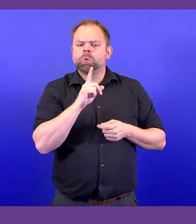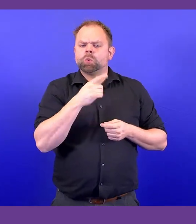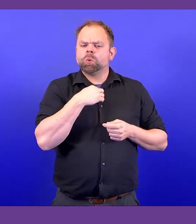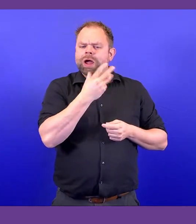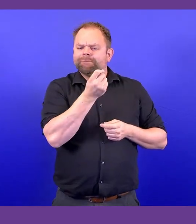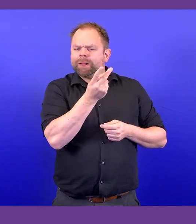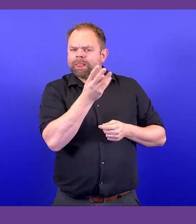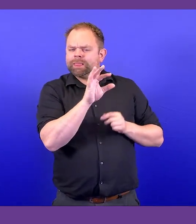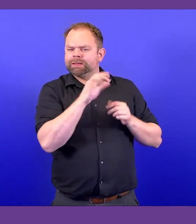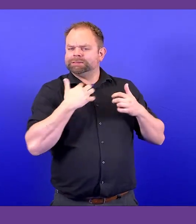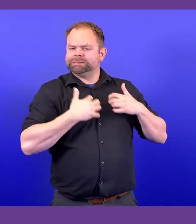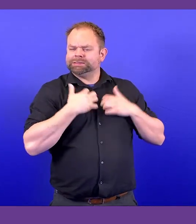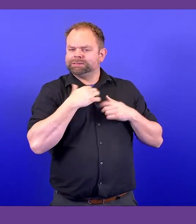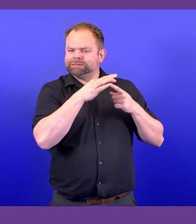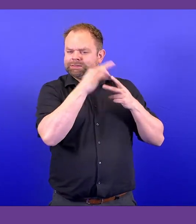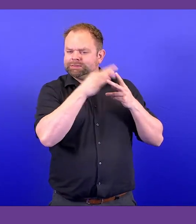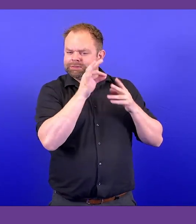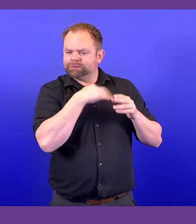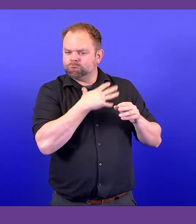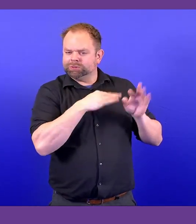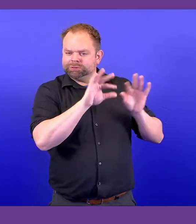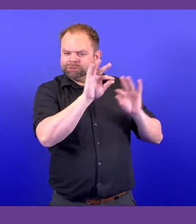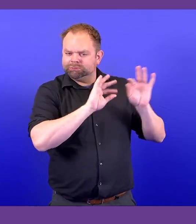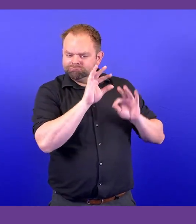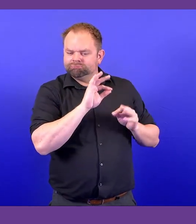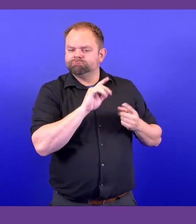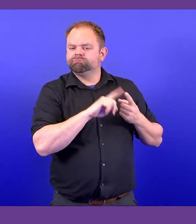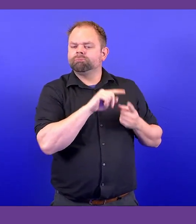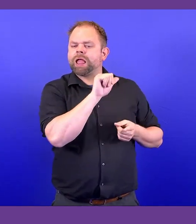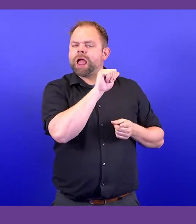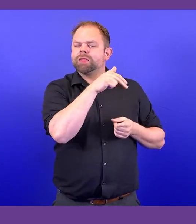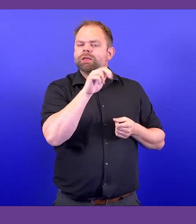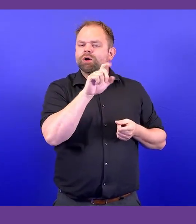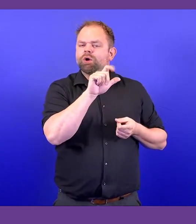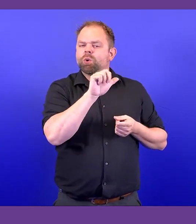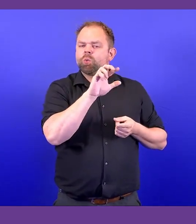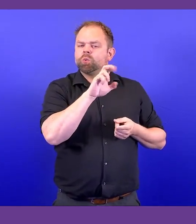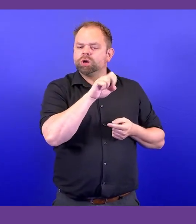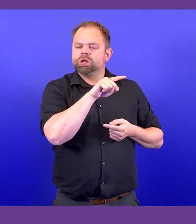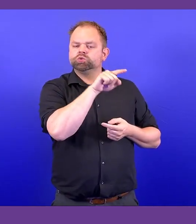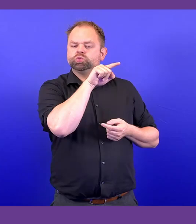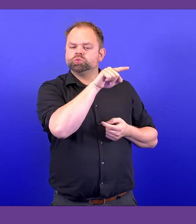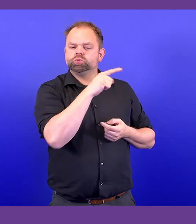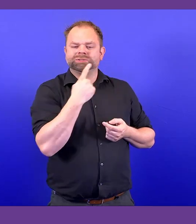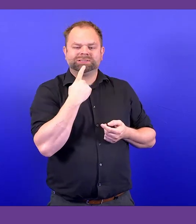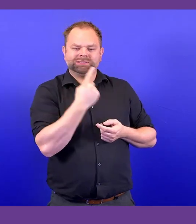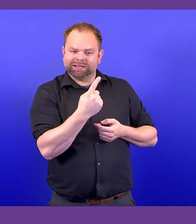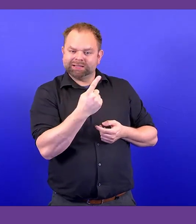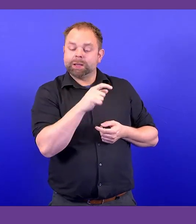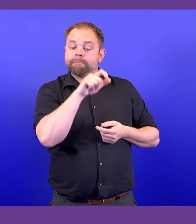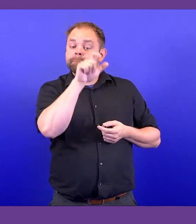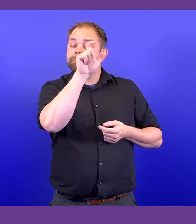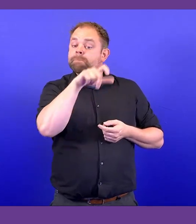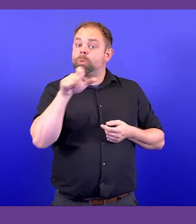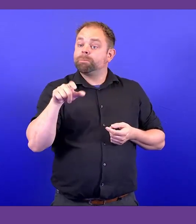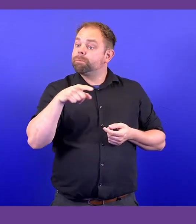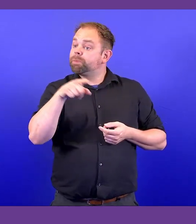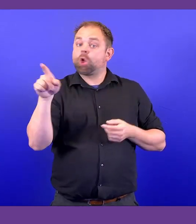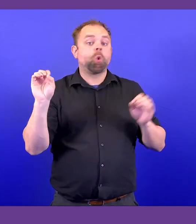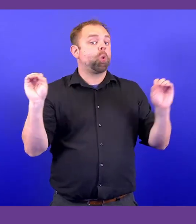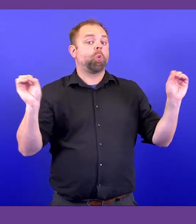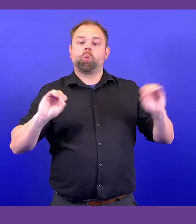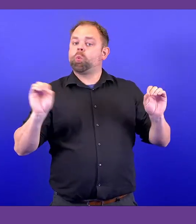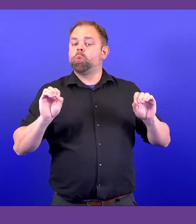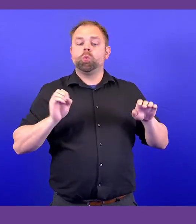to not just talk to the people who are travelling, because in a way they've overcome their fears and anxieties, but talk to the